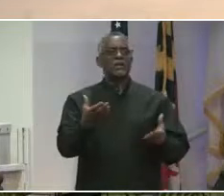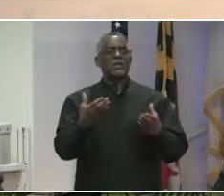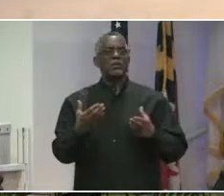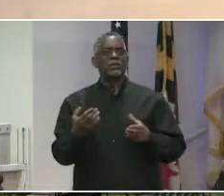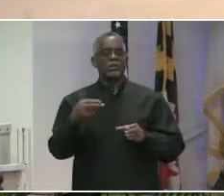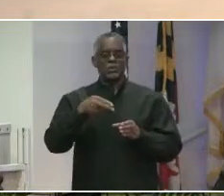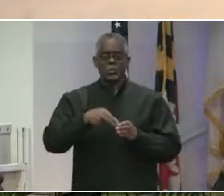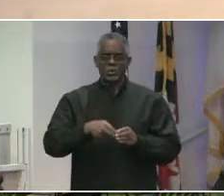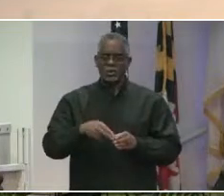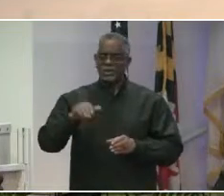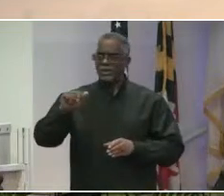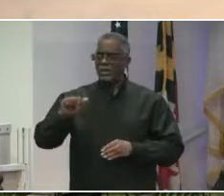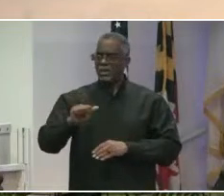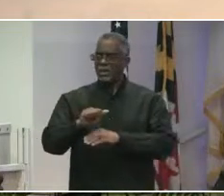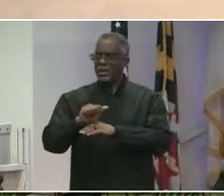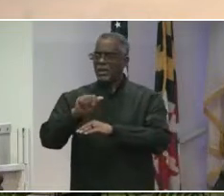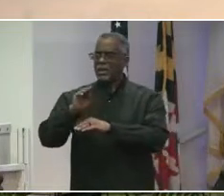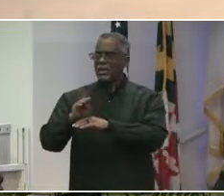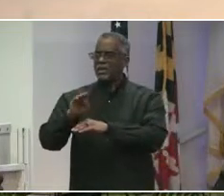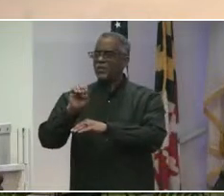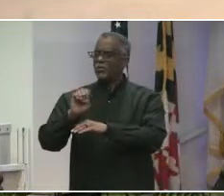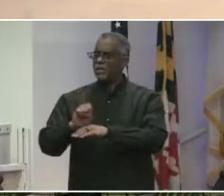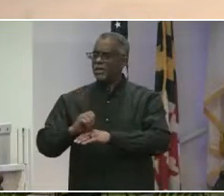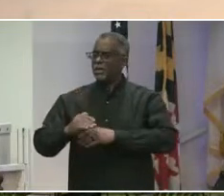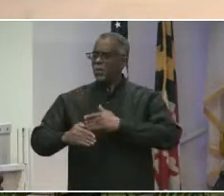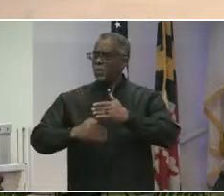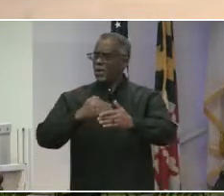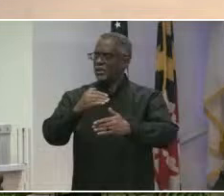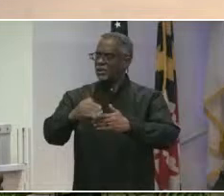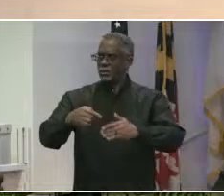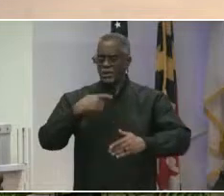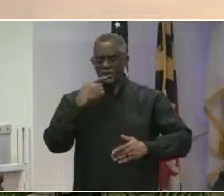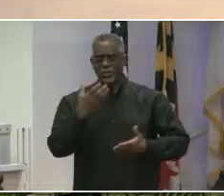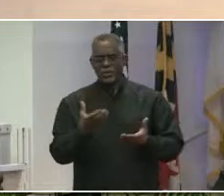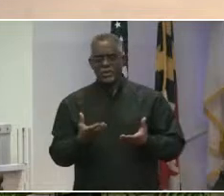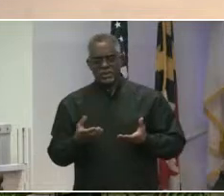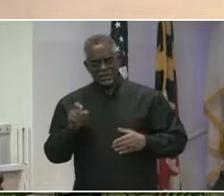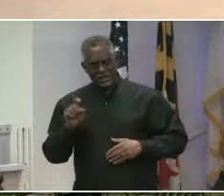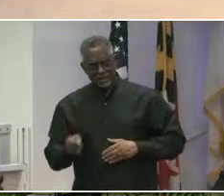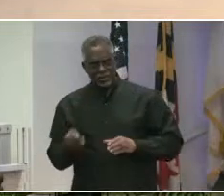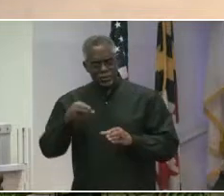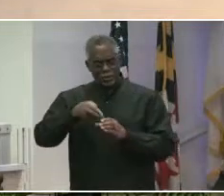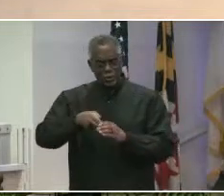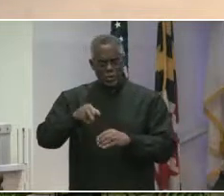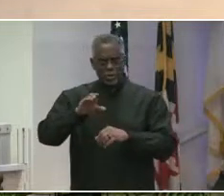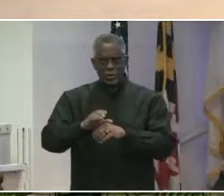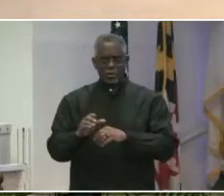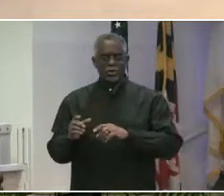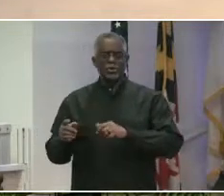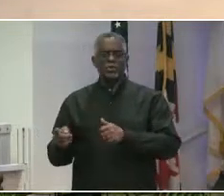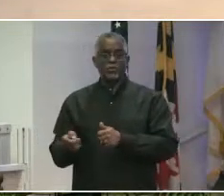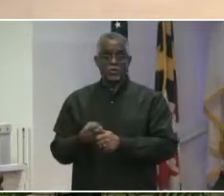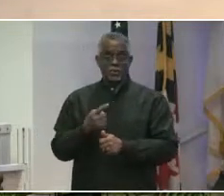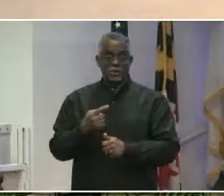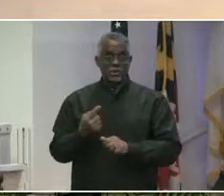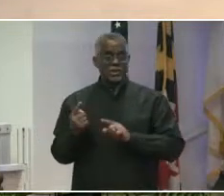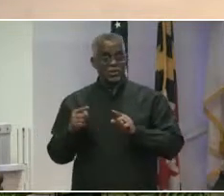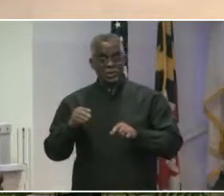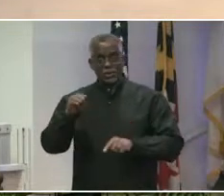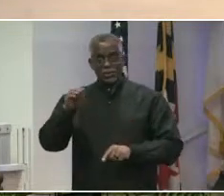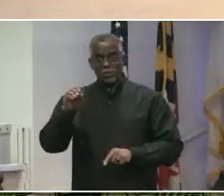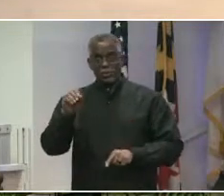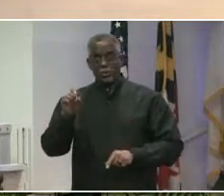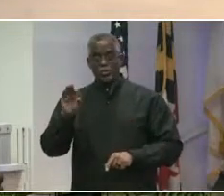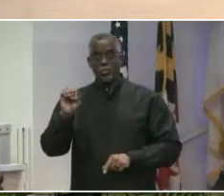Me process. So I'm going to talk to him even further, but he got to join the church first. And so when he joined the church and he went to Morehouse, and so we look forward to Nick